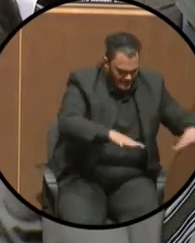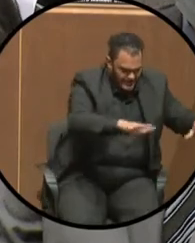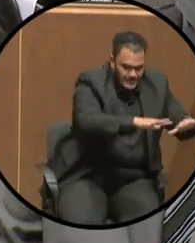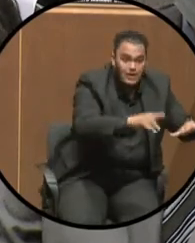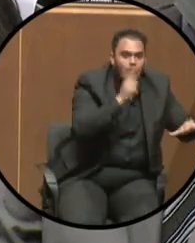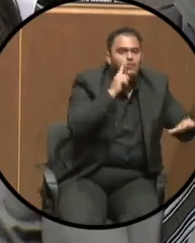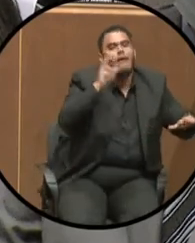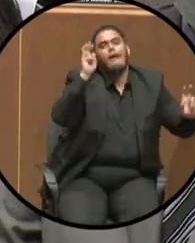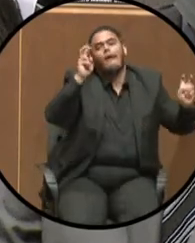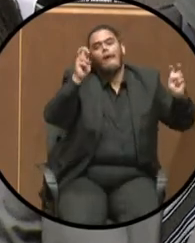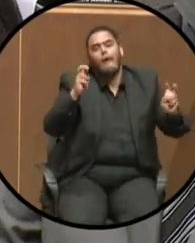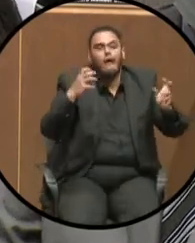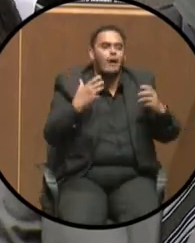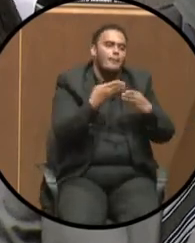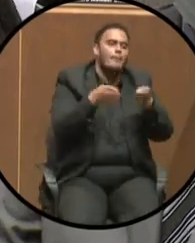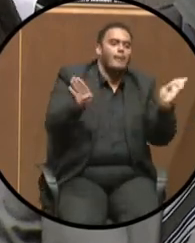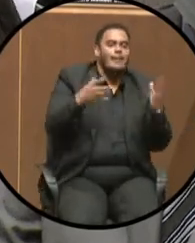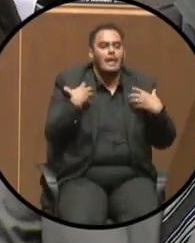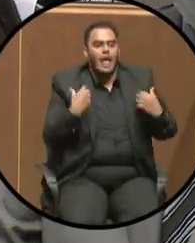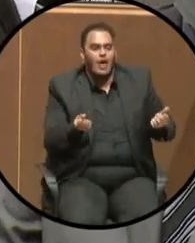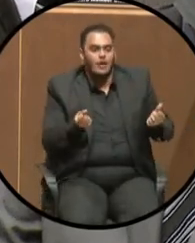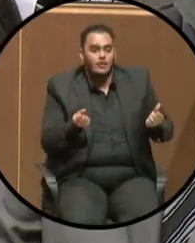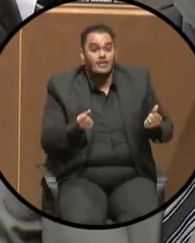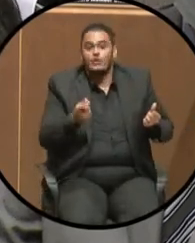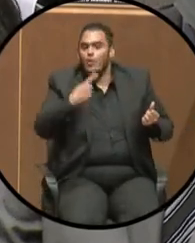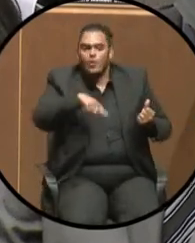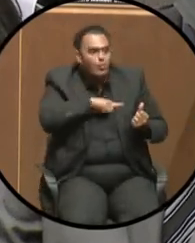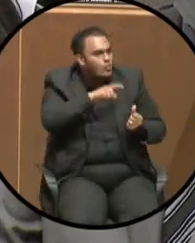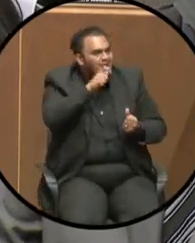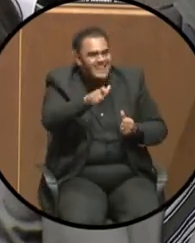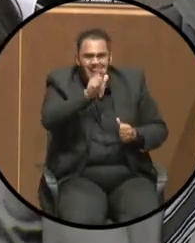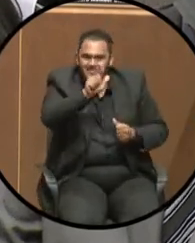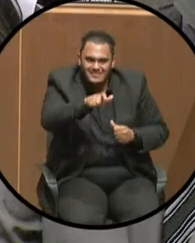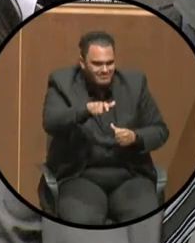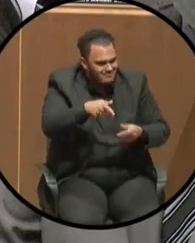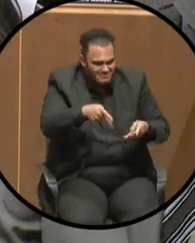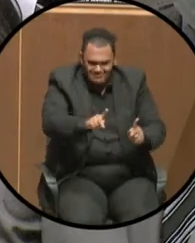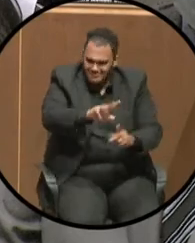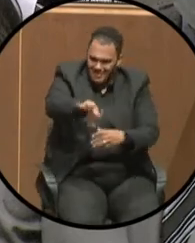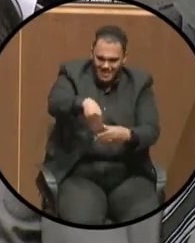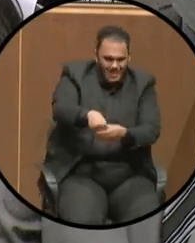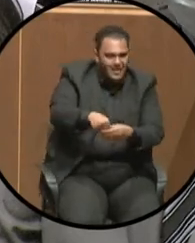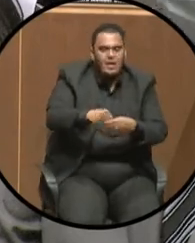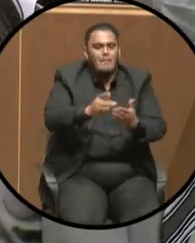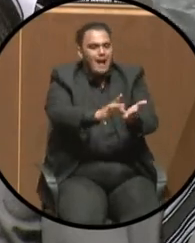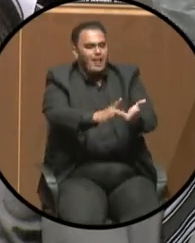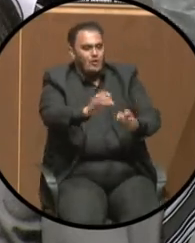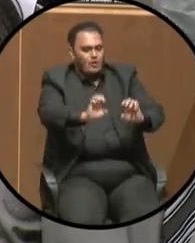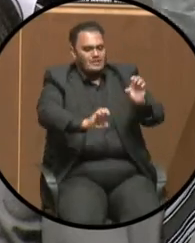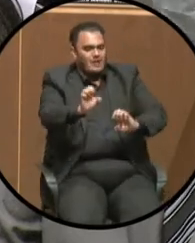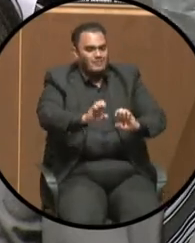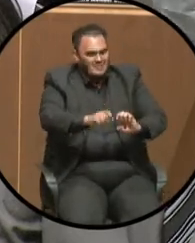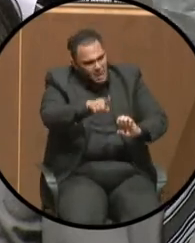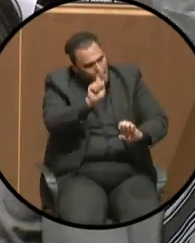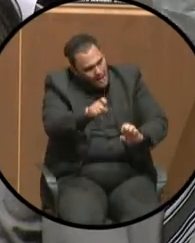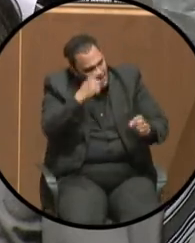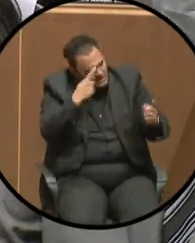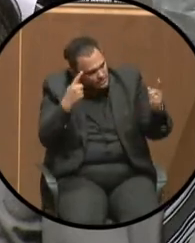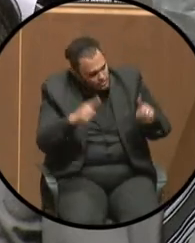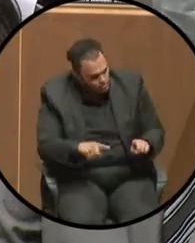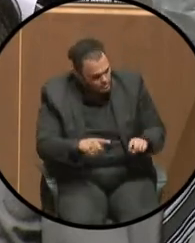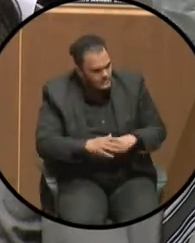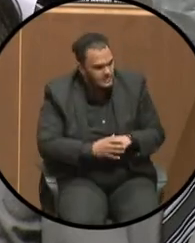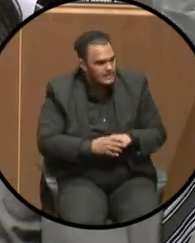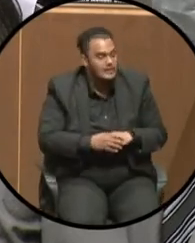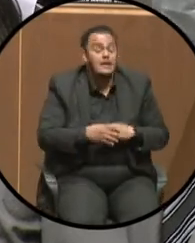no one may be coerced to participate in medical experiments. Consent is absolutely essential. Masks for